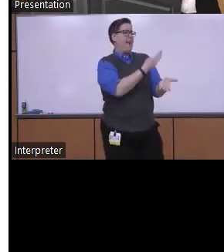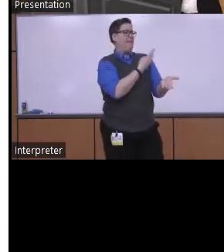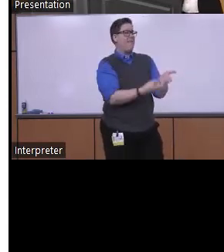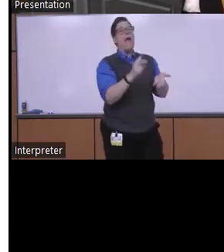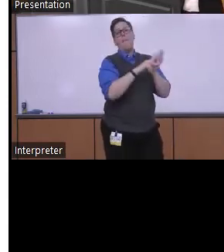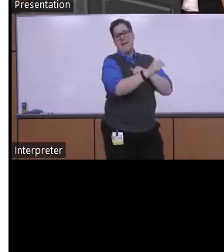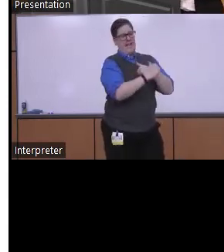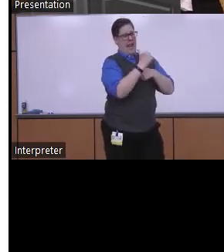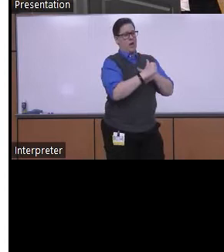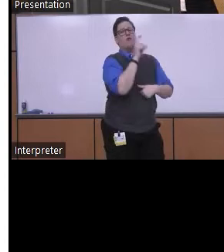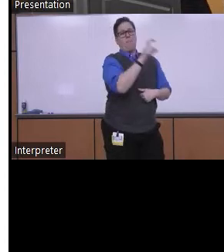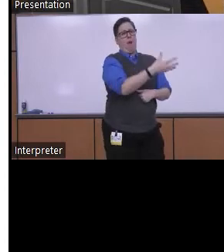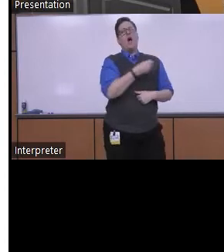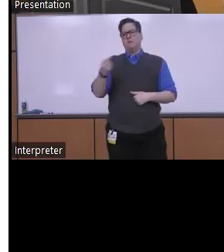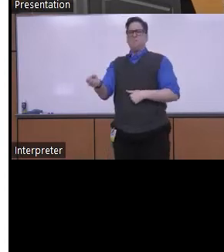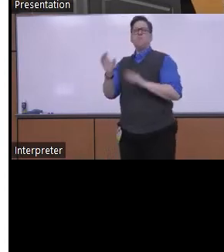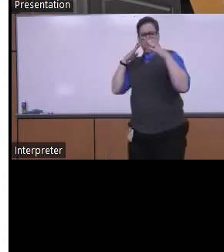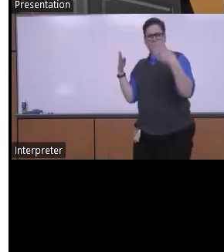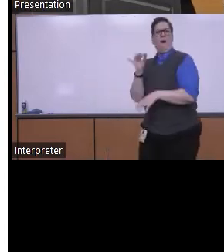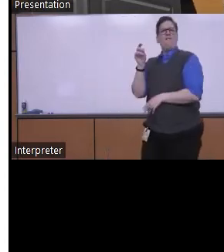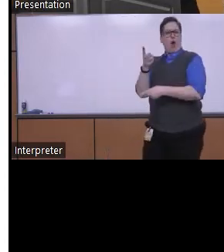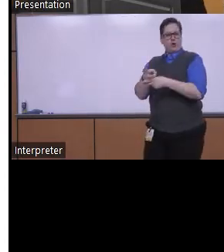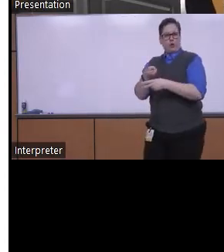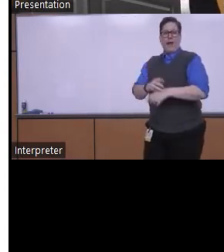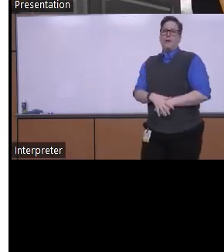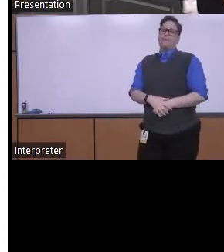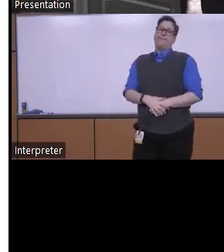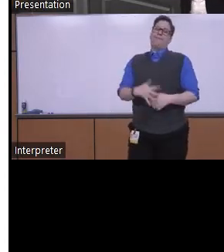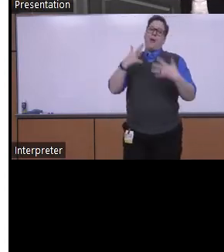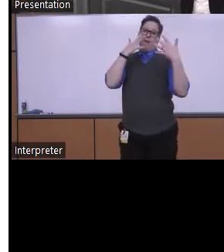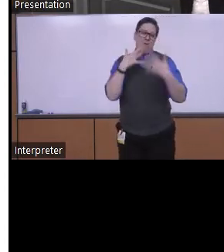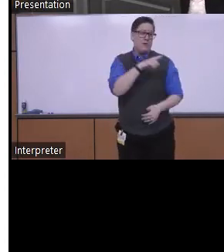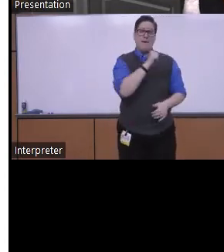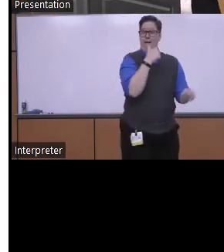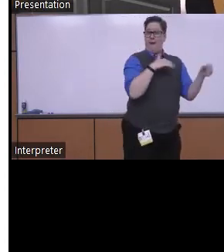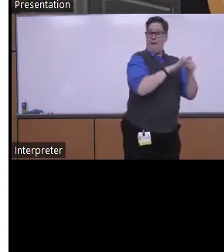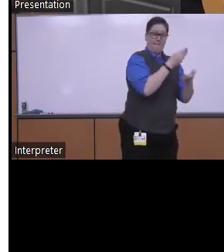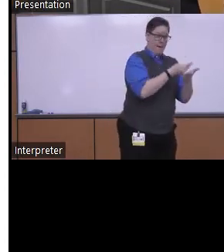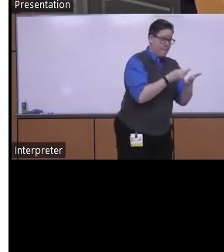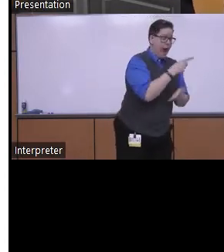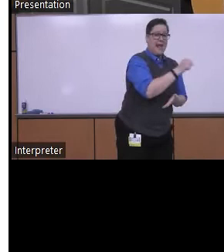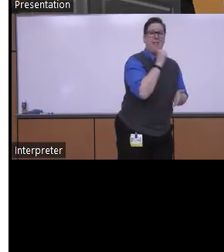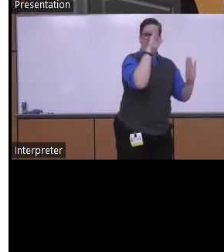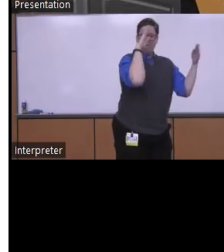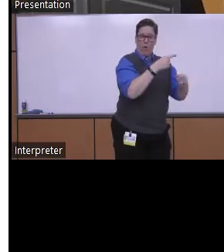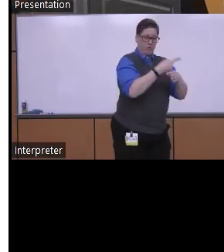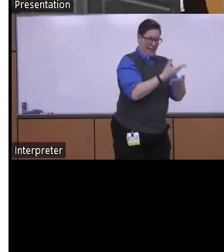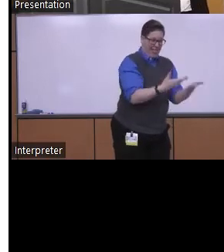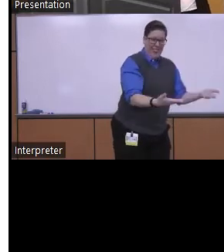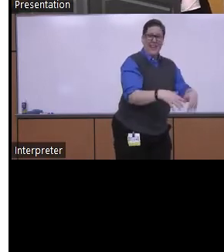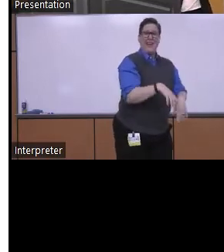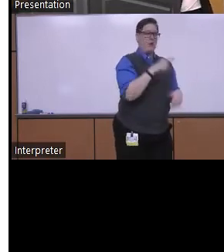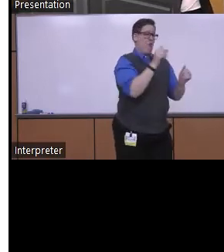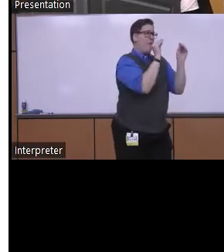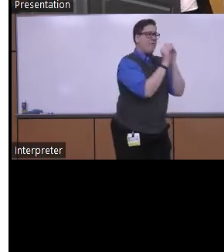has far-reaching implications. Unfortunately, this underfunded and ineffective attempt for family preservation, focusing